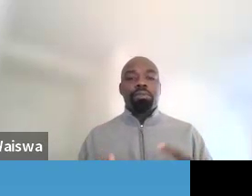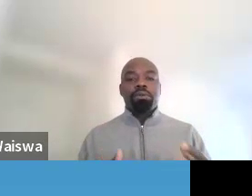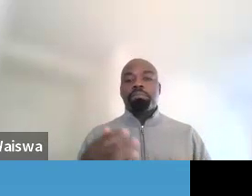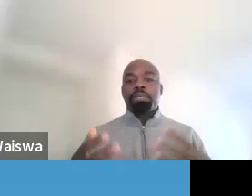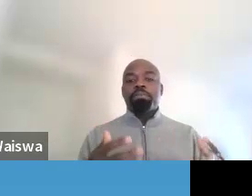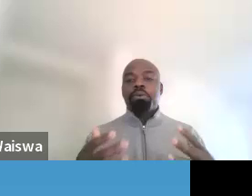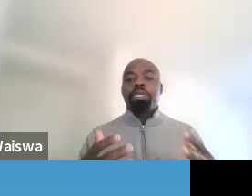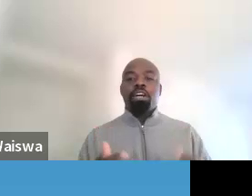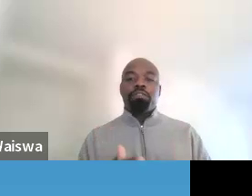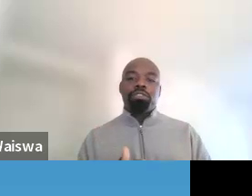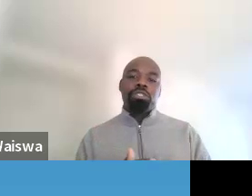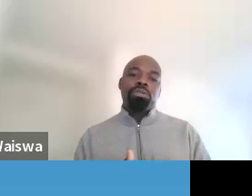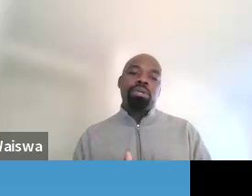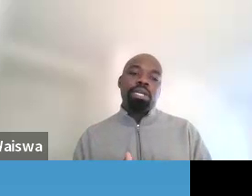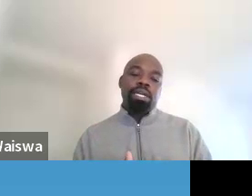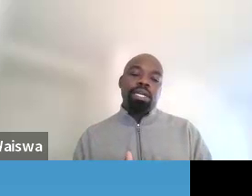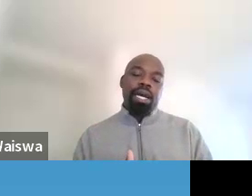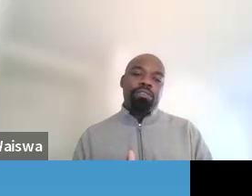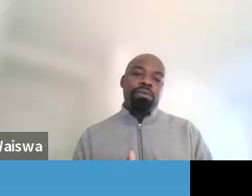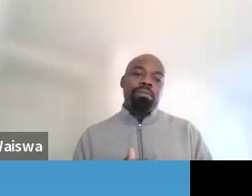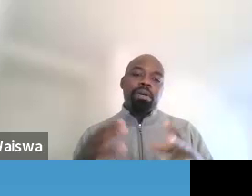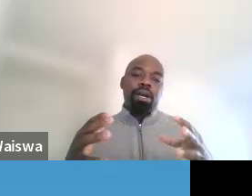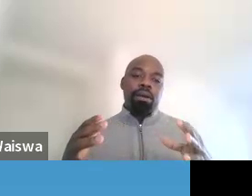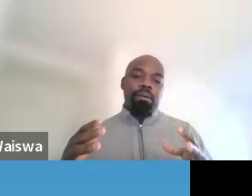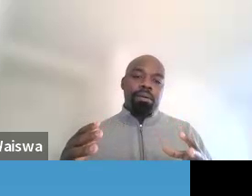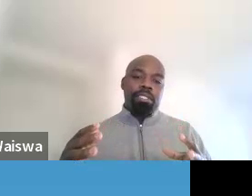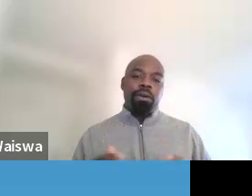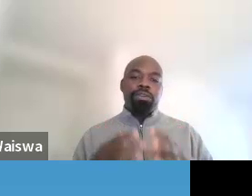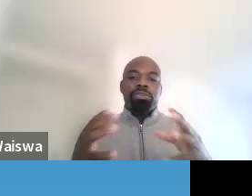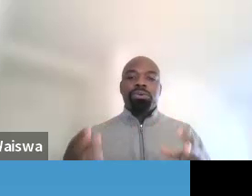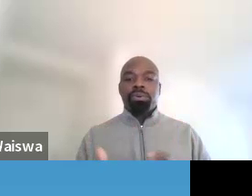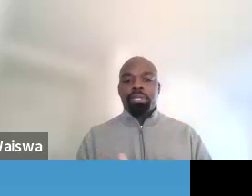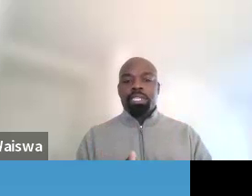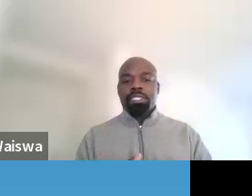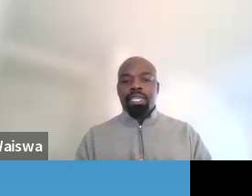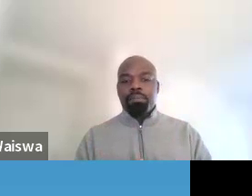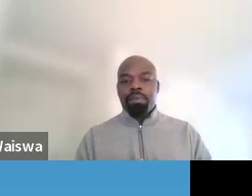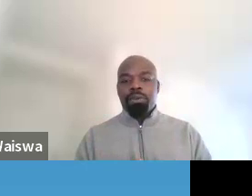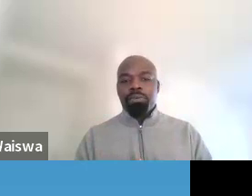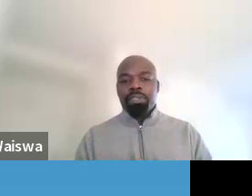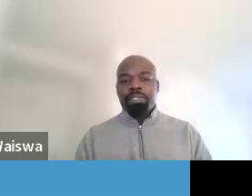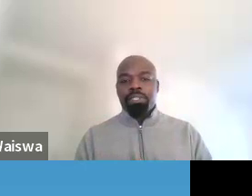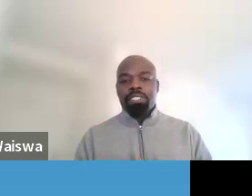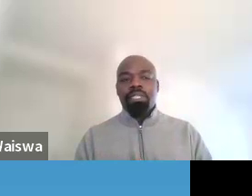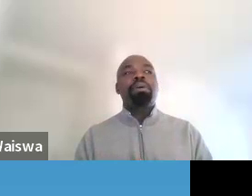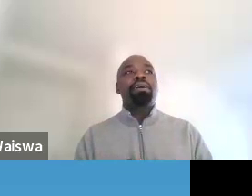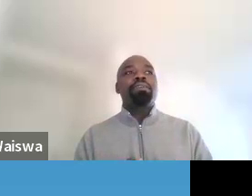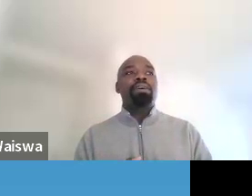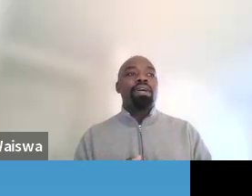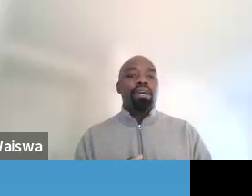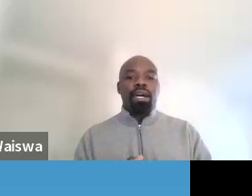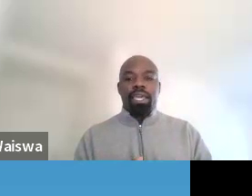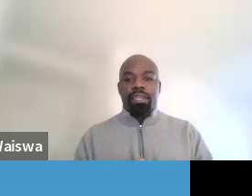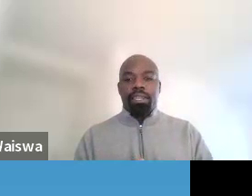that maybe will be helpful to you as you start to do this outreach to your decision